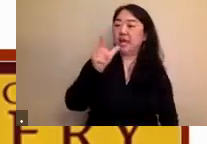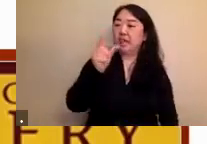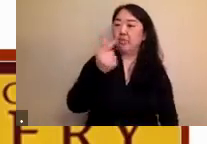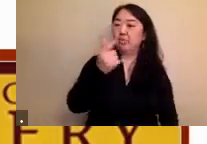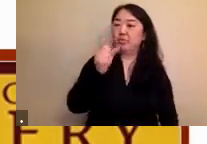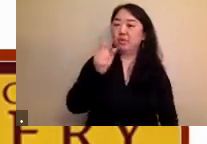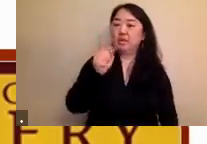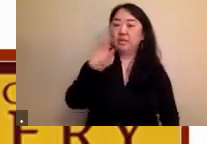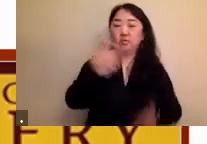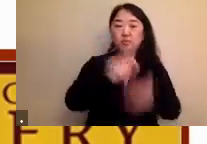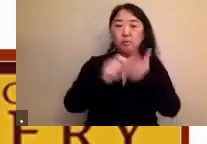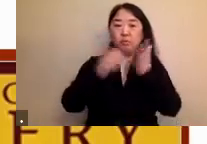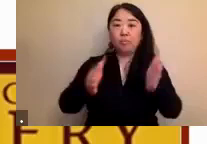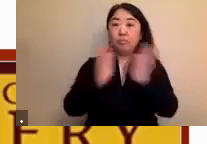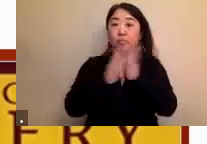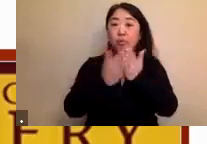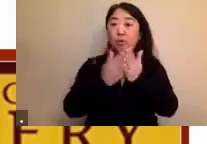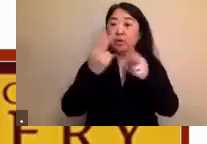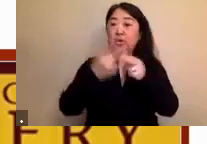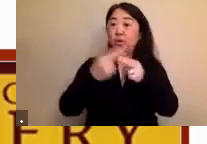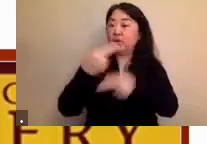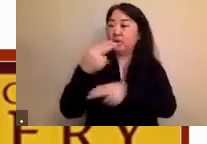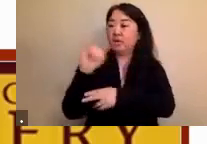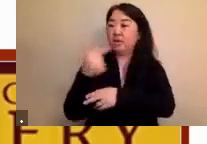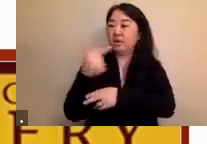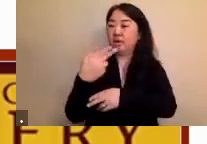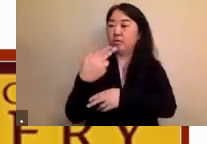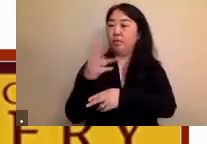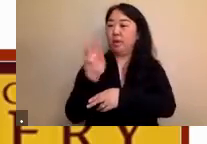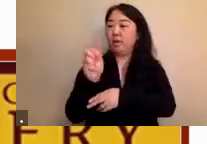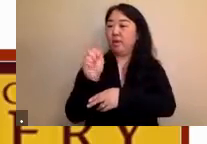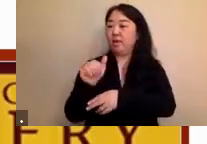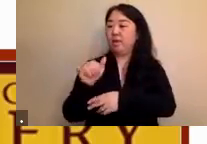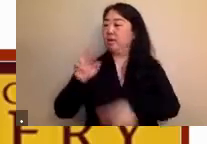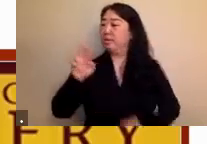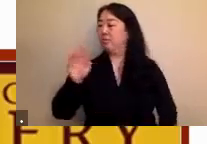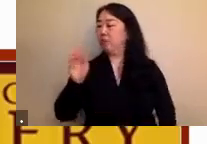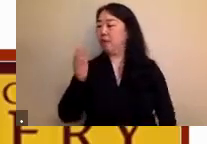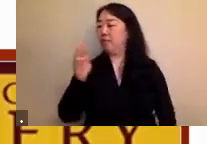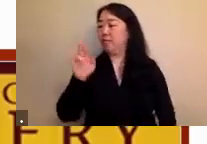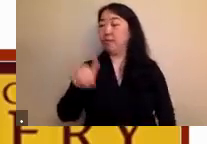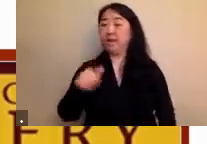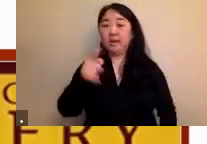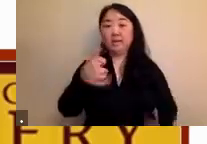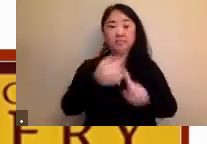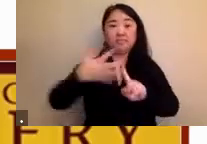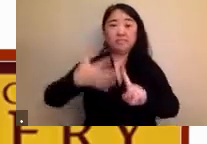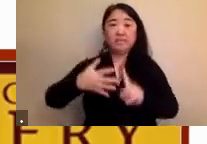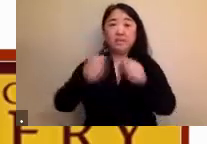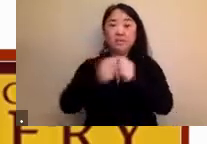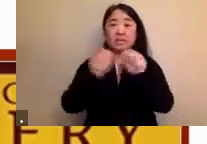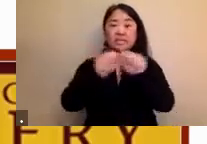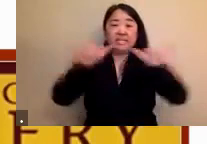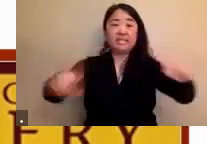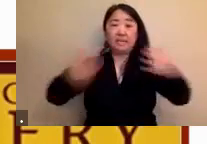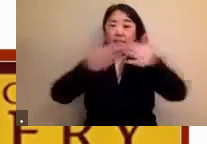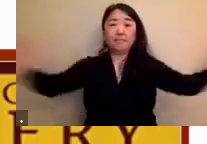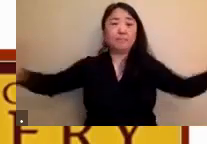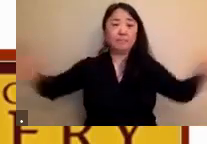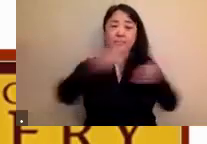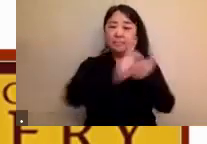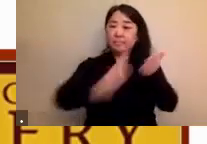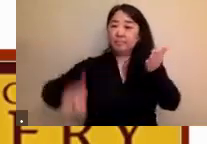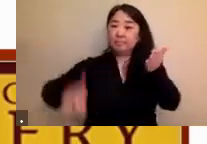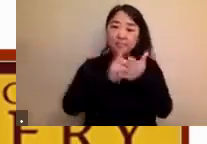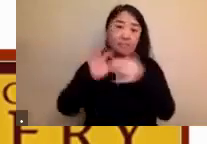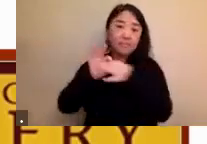Robbery. He talks about the impacts on discrimination, systemic discrimination with regards